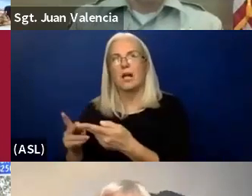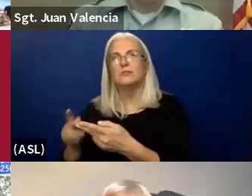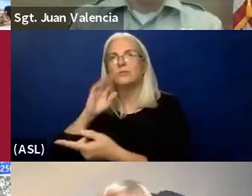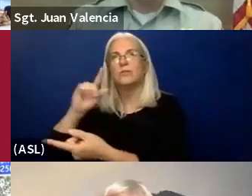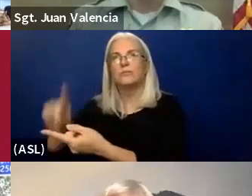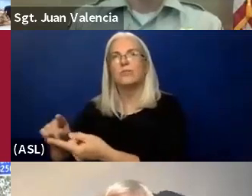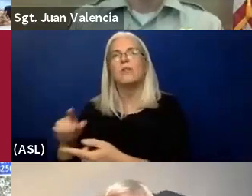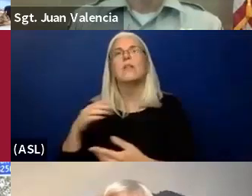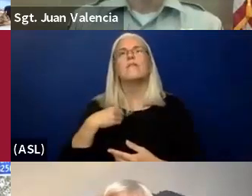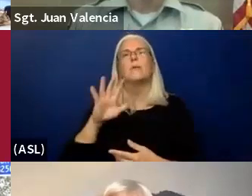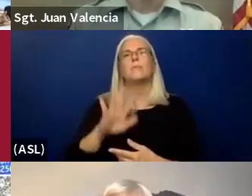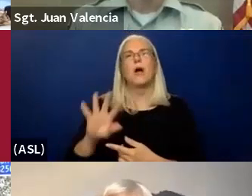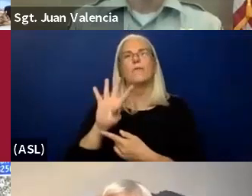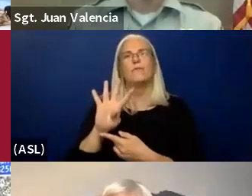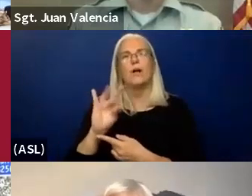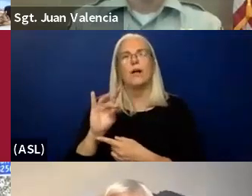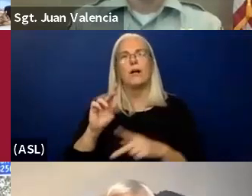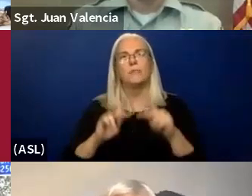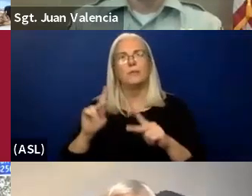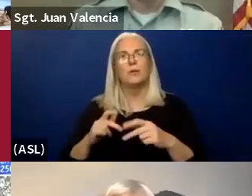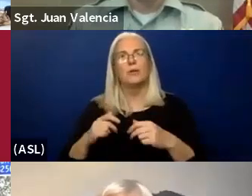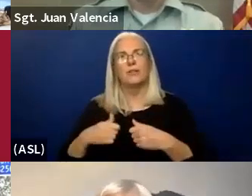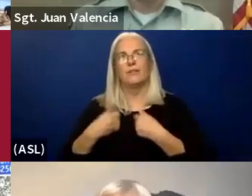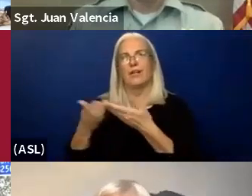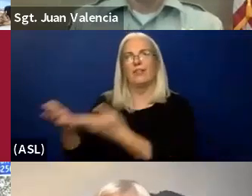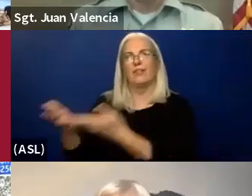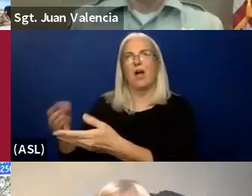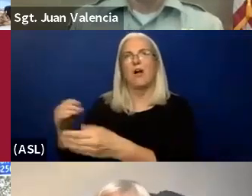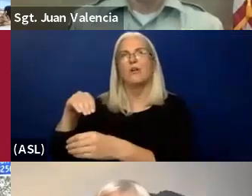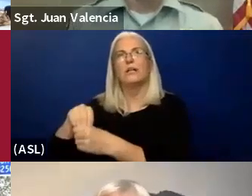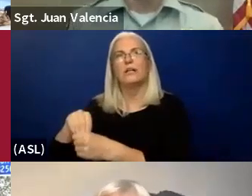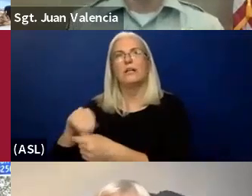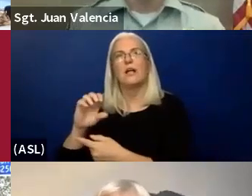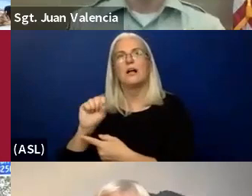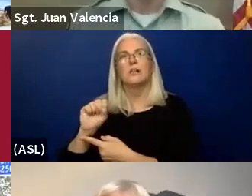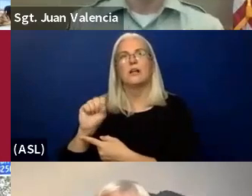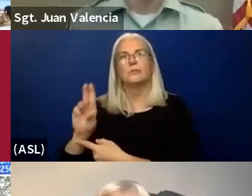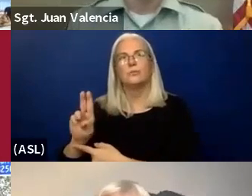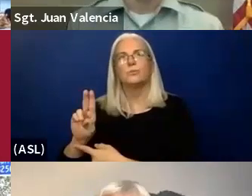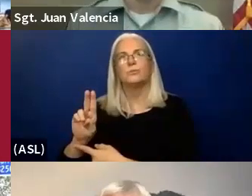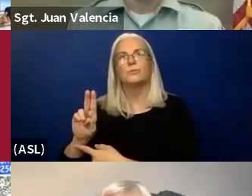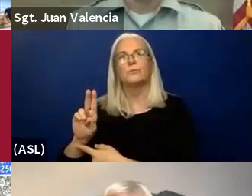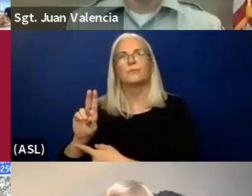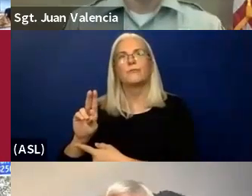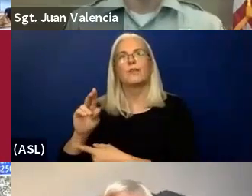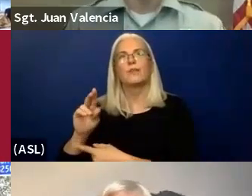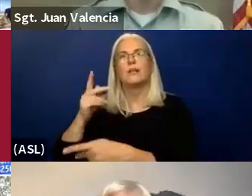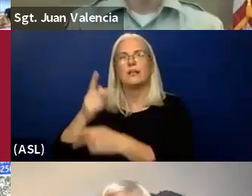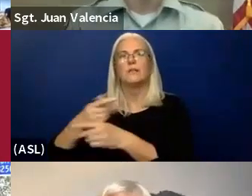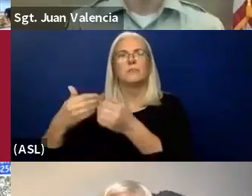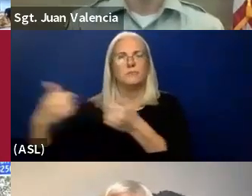with our SSU partners in non-congregated dorms. So we're very, very grateful for that